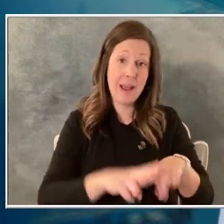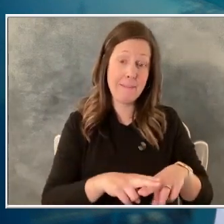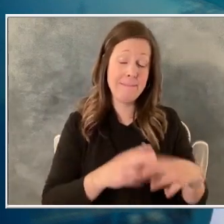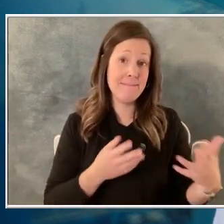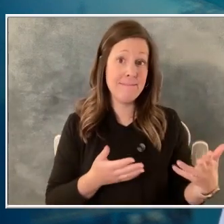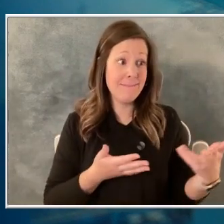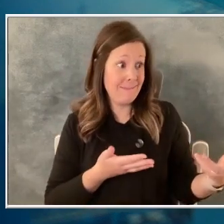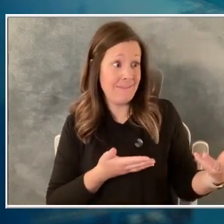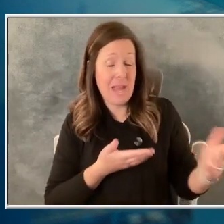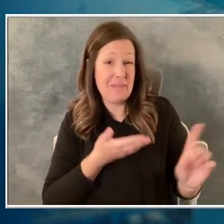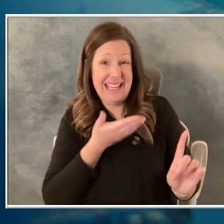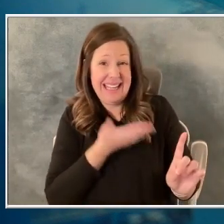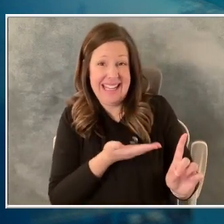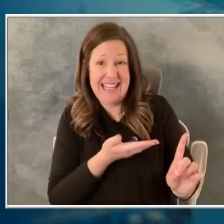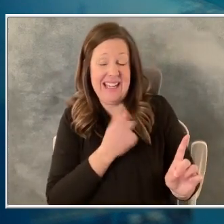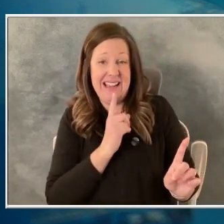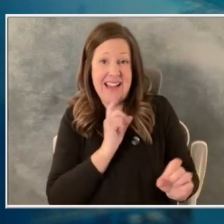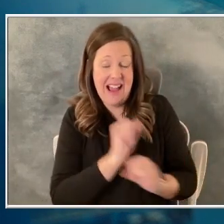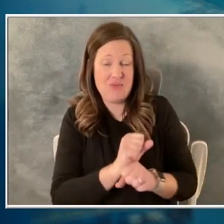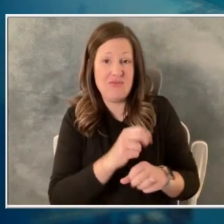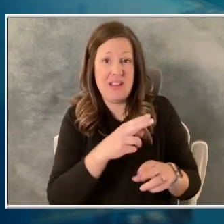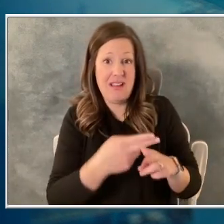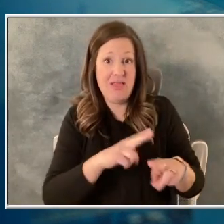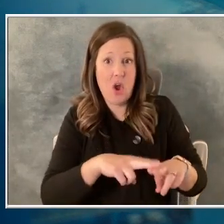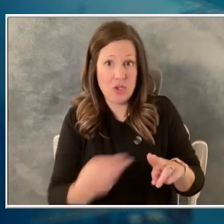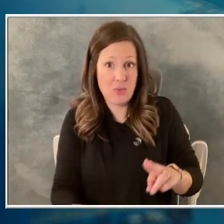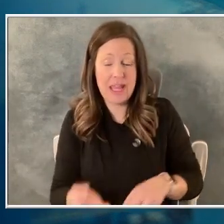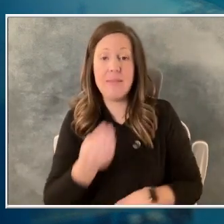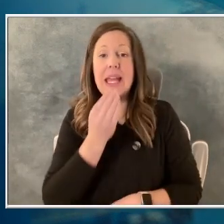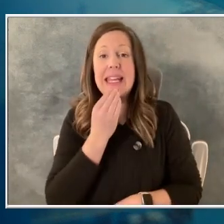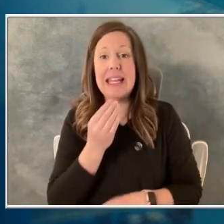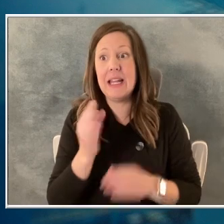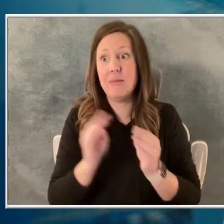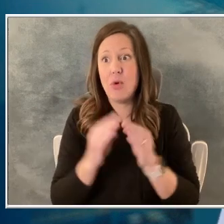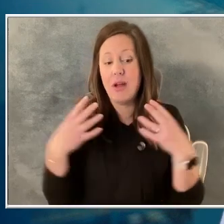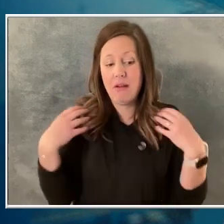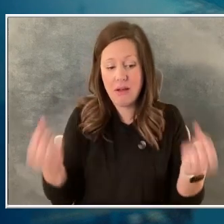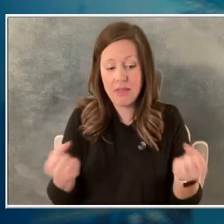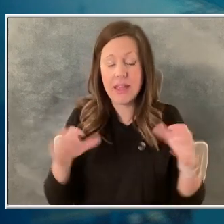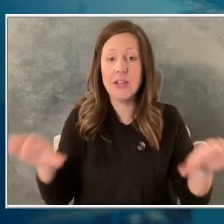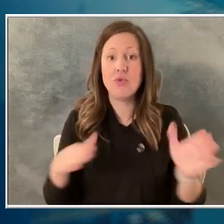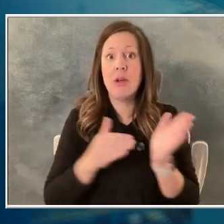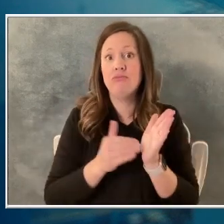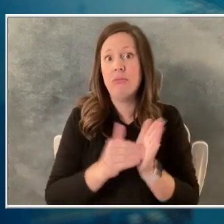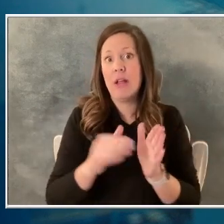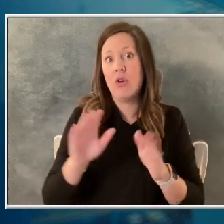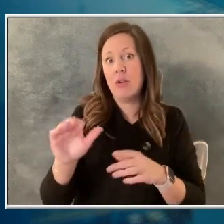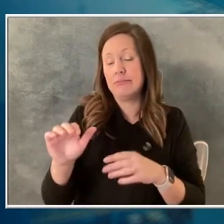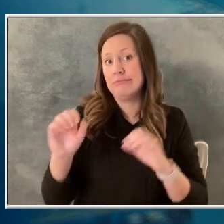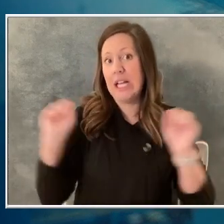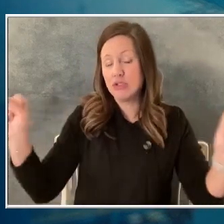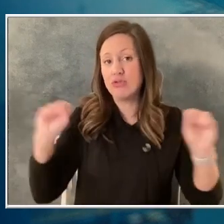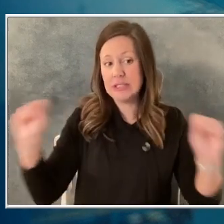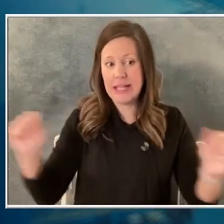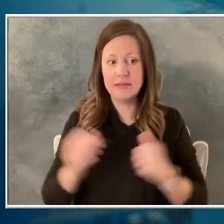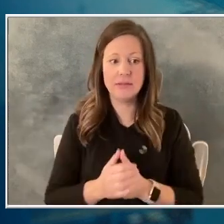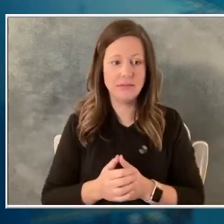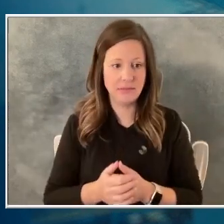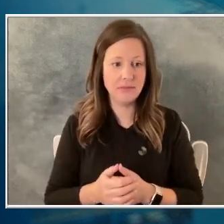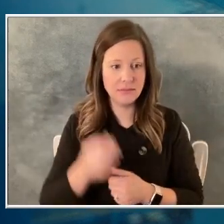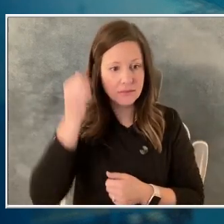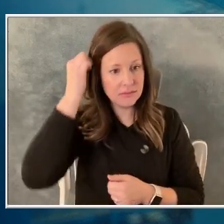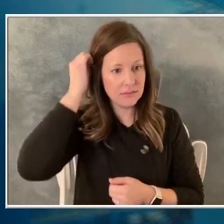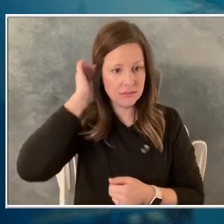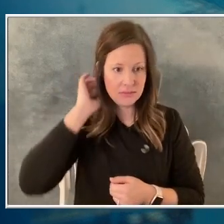actually has lost weight by eating healthier and doing regular exercise. I really do think that